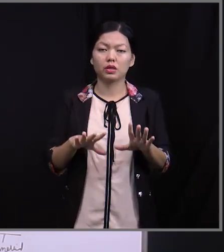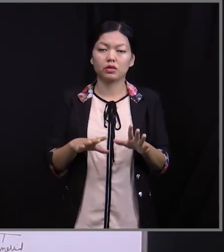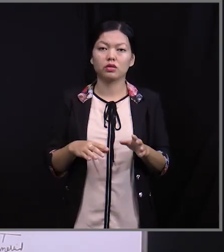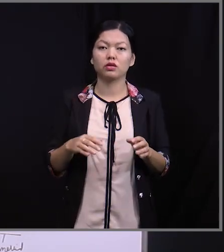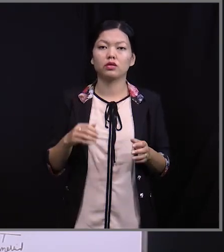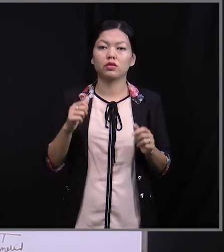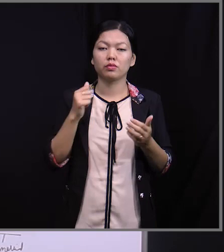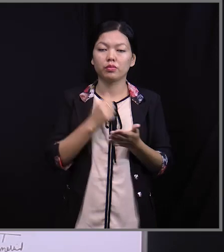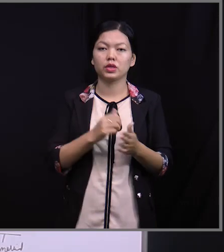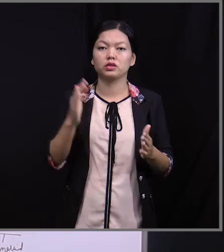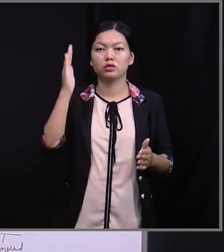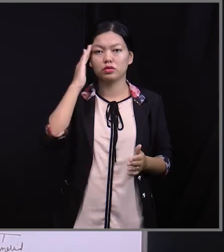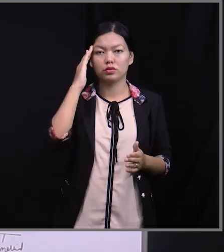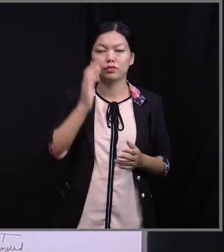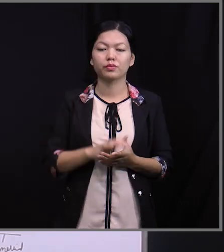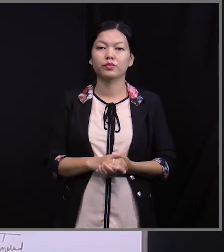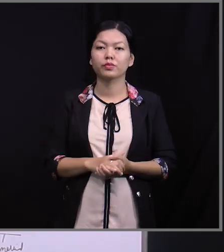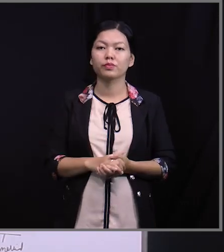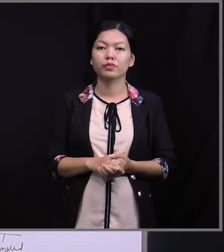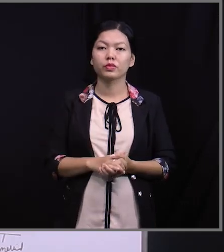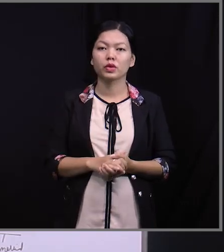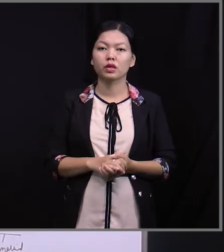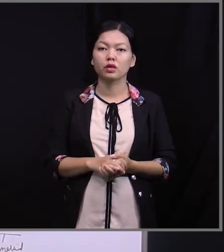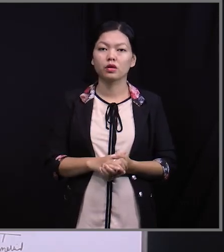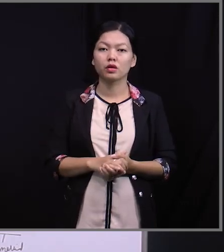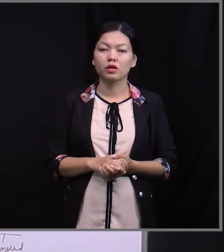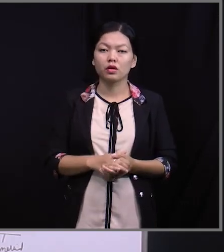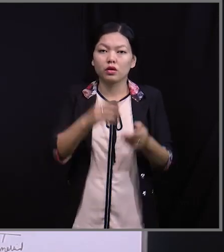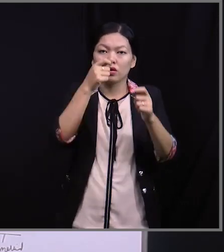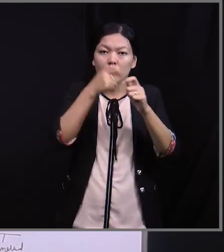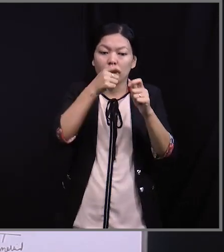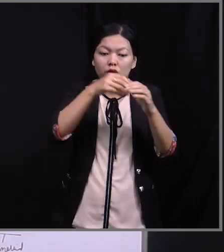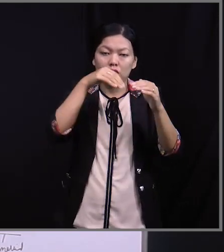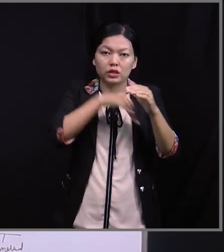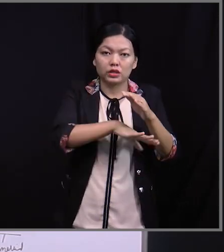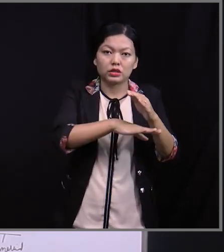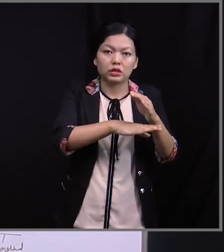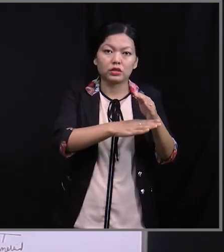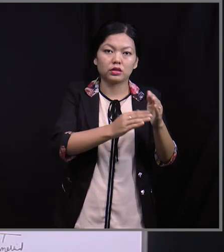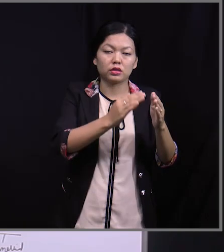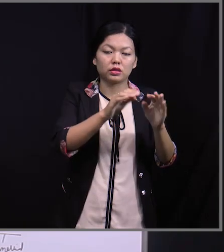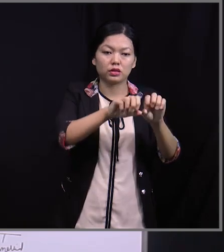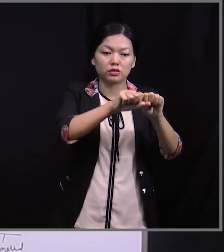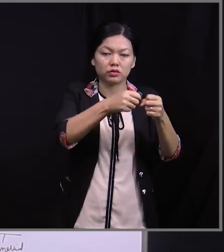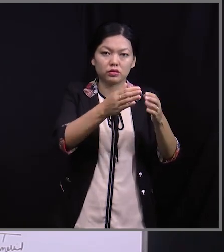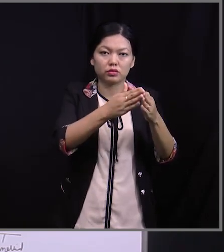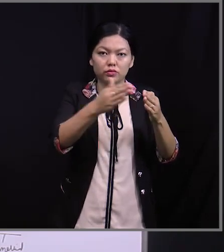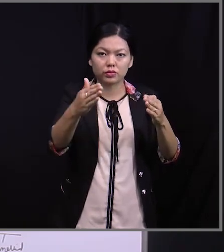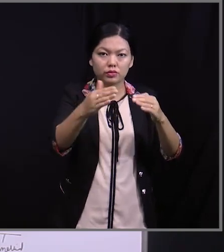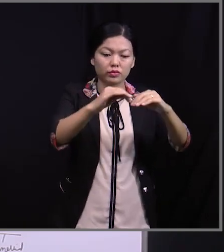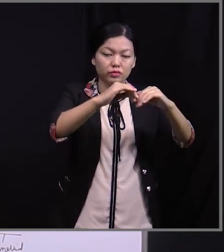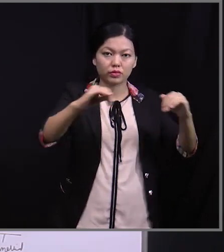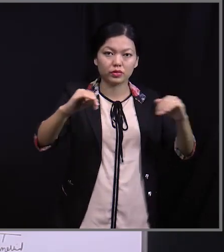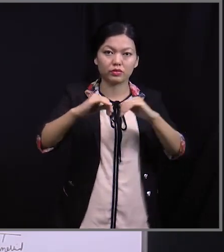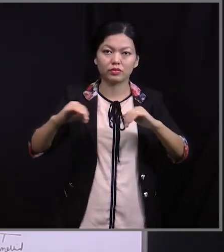if the entrepreneur finds any deviation, then he will take corrective measures to correct